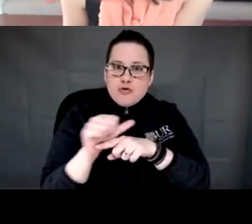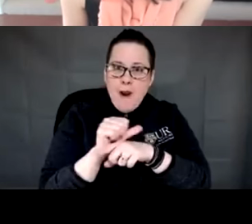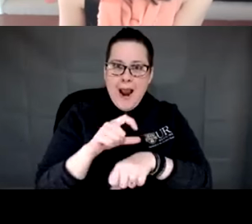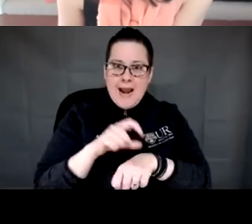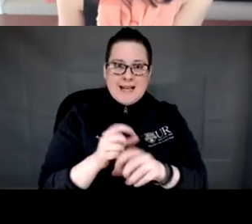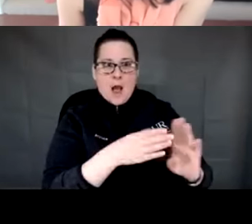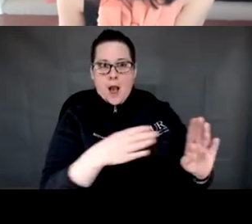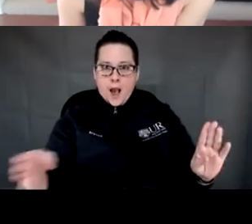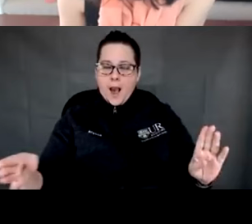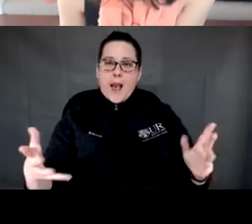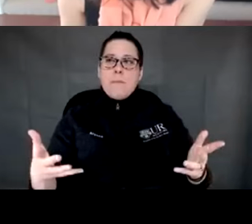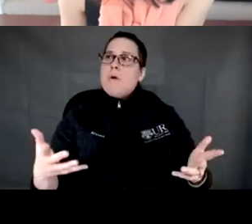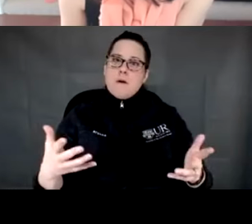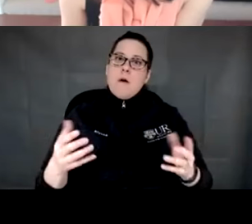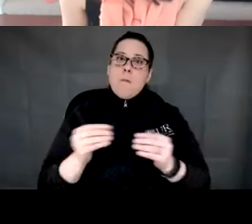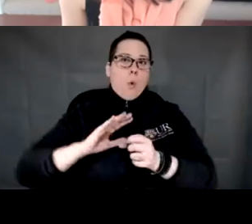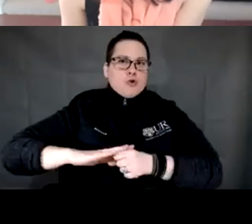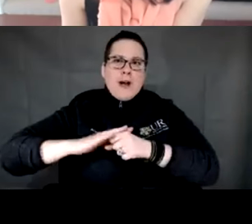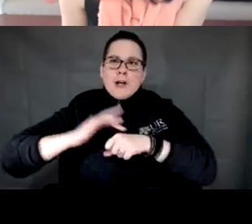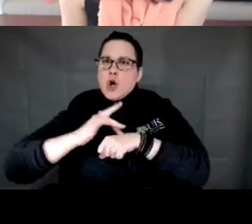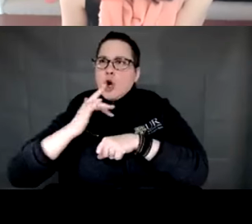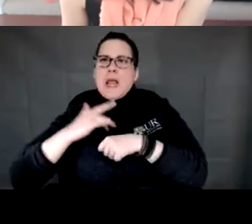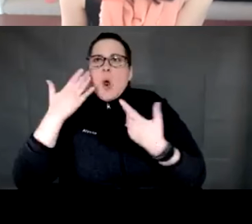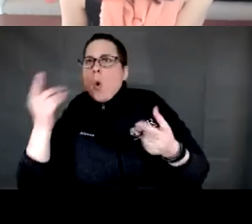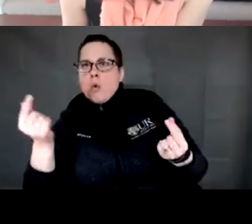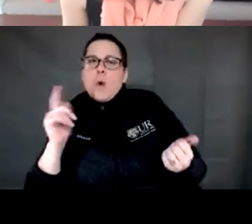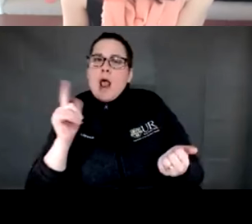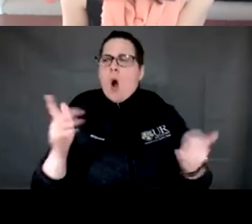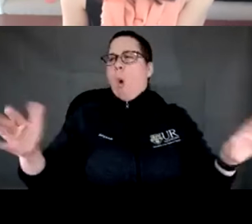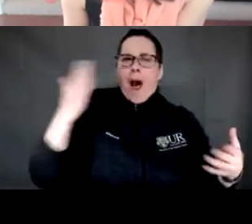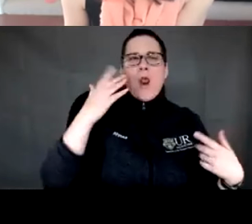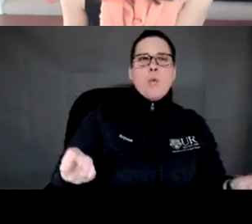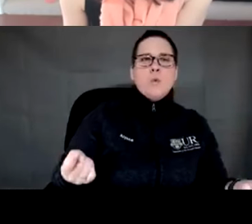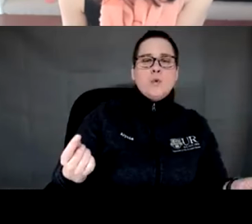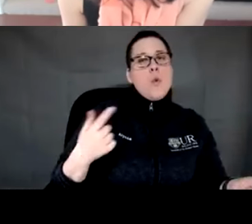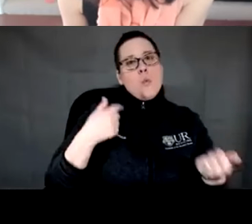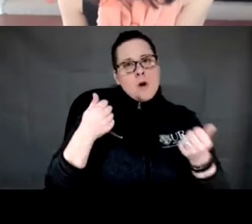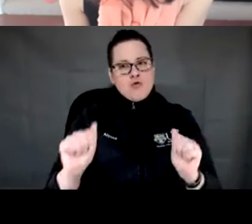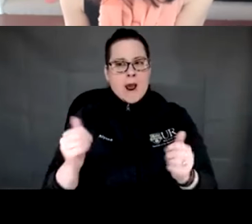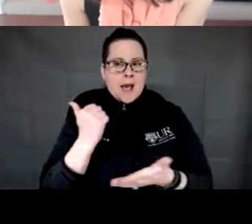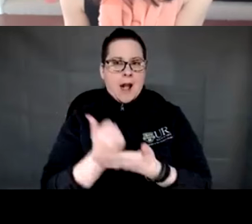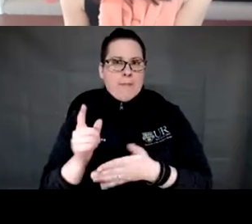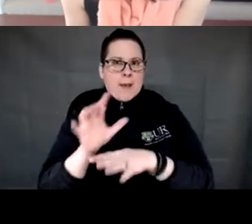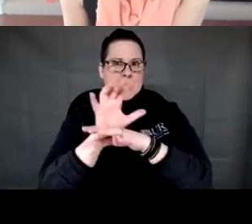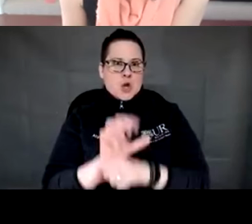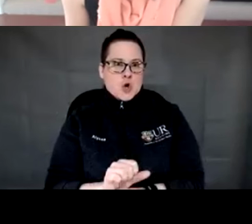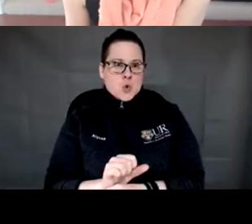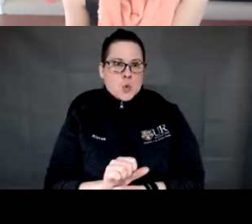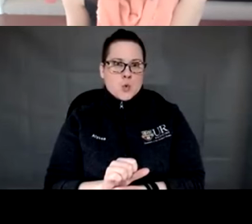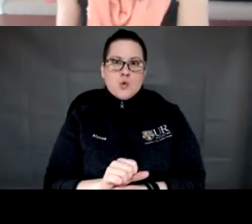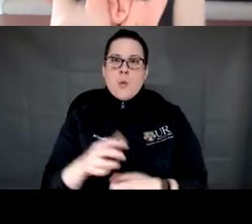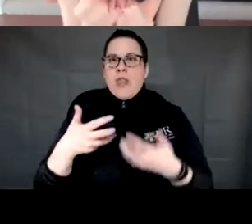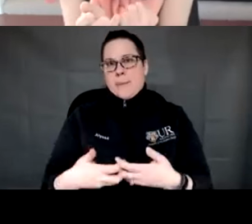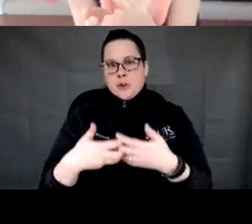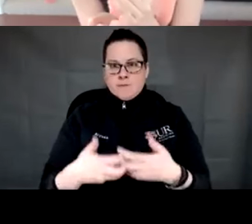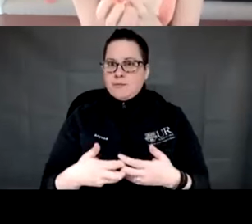might also be relevant. It may be that they're more stressed early on than later. We do really try to habituate them to the rig, so they spend a lot of time. First, they have like a